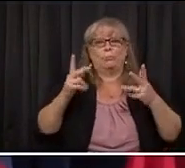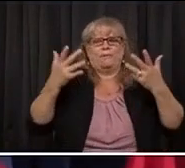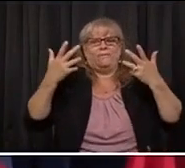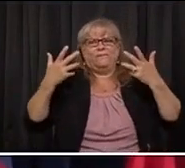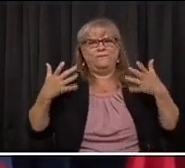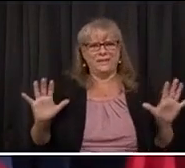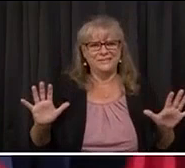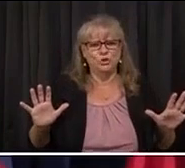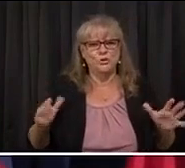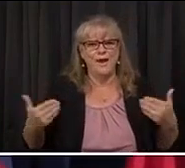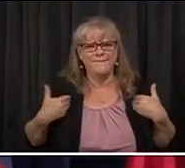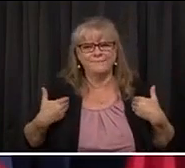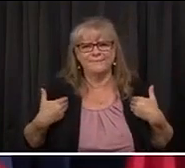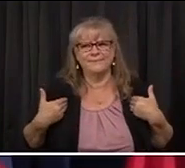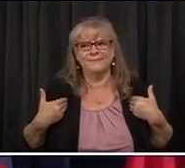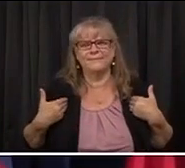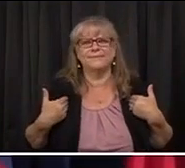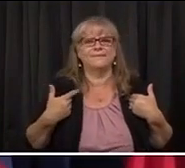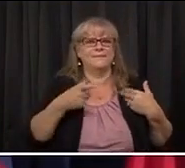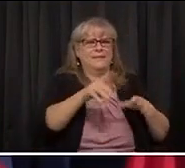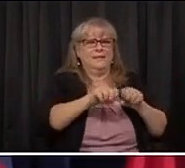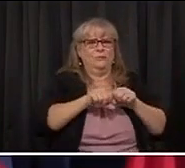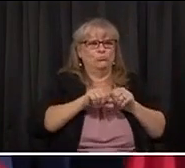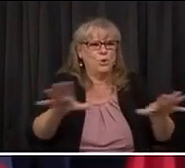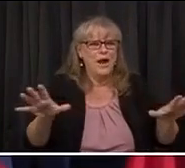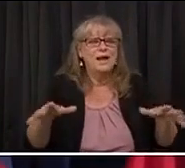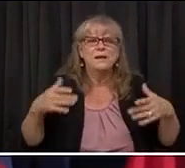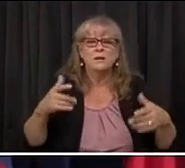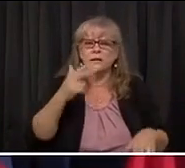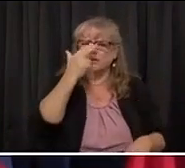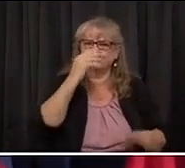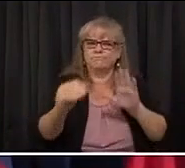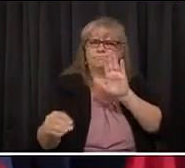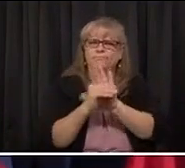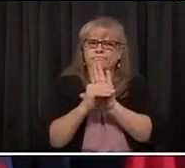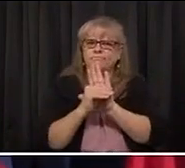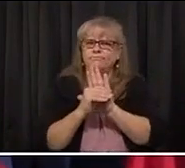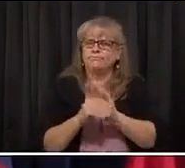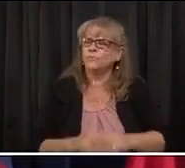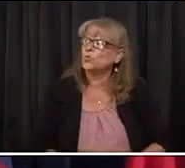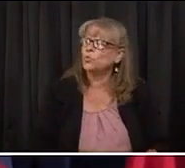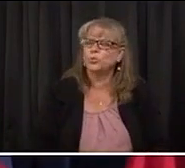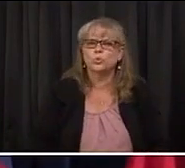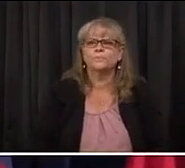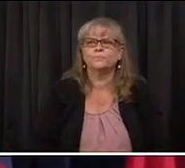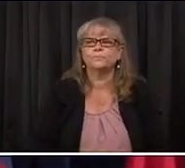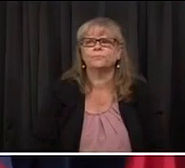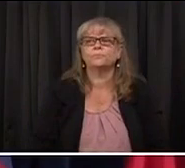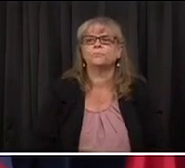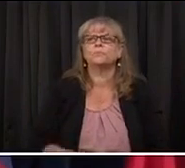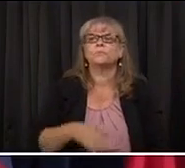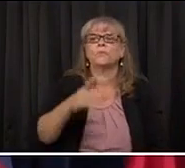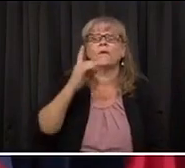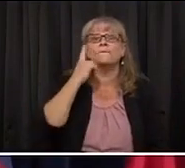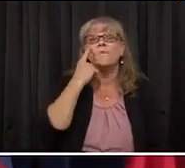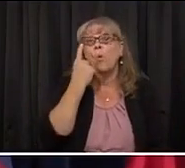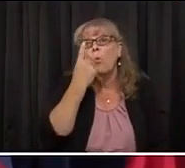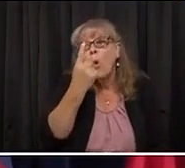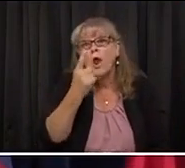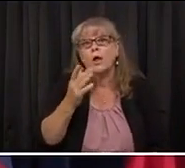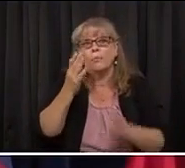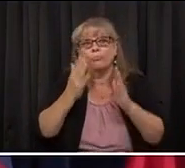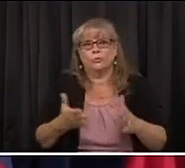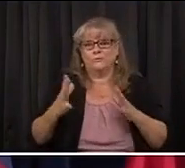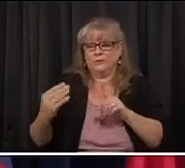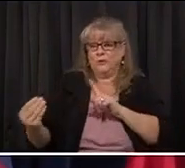next week. And of that 56, guaranteed, 4, 5, 6, 7 hospitalized, and